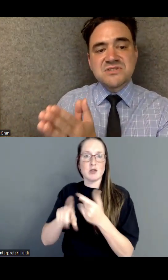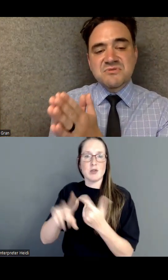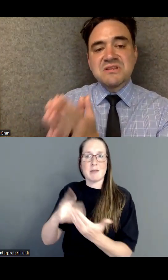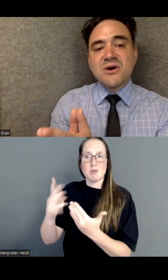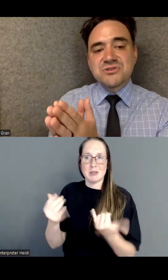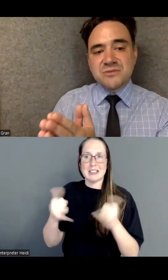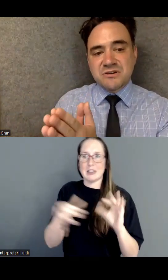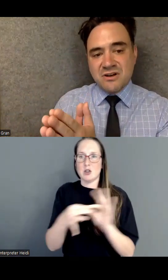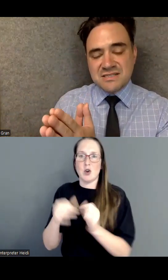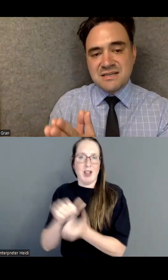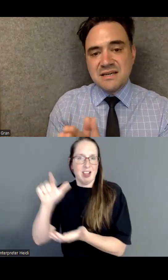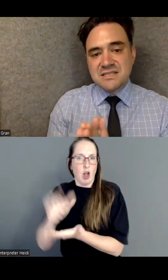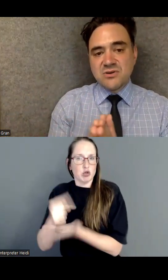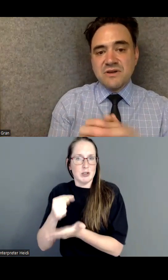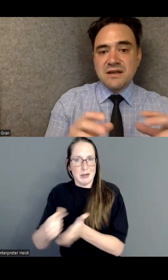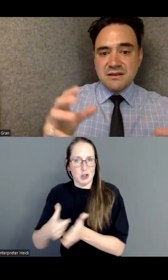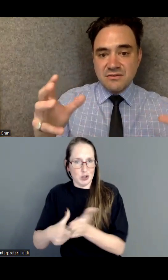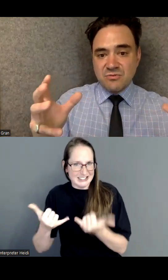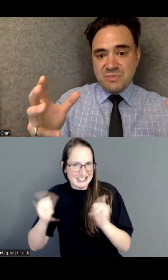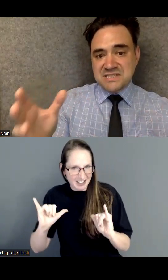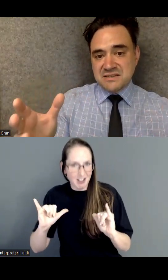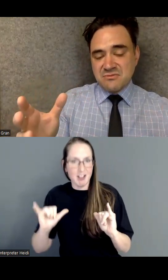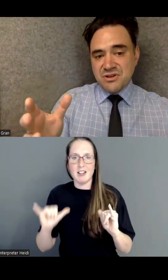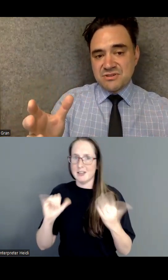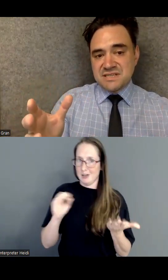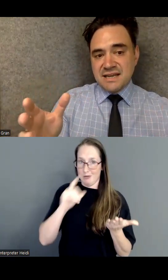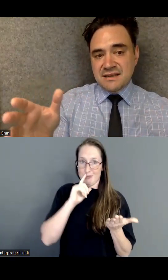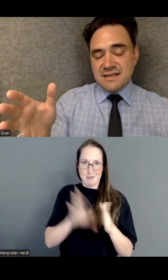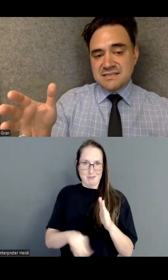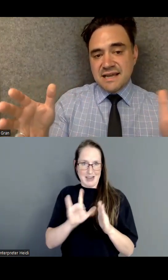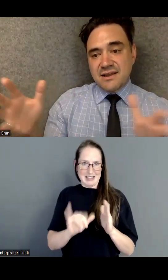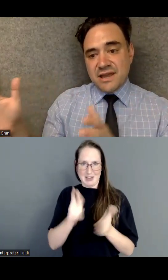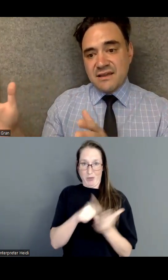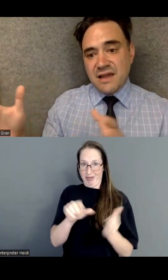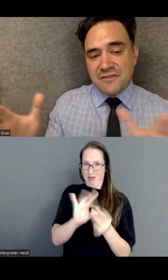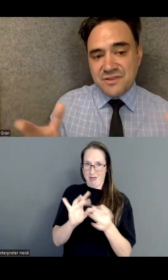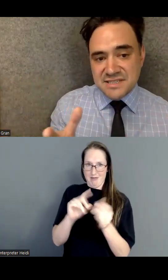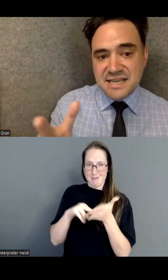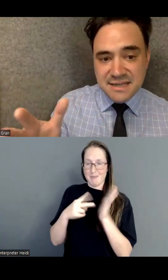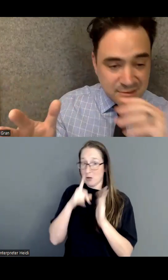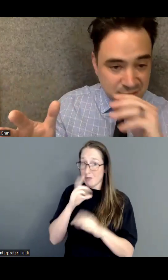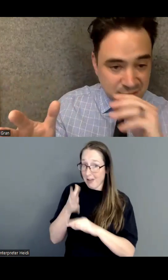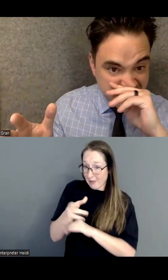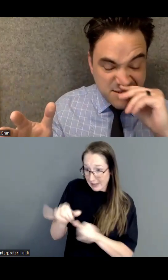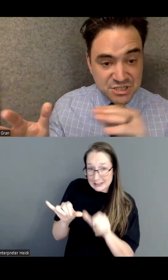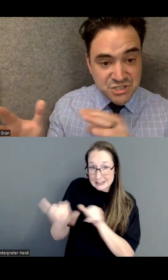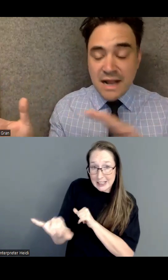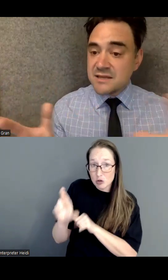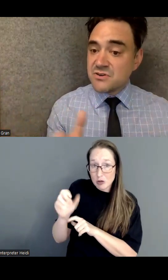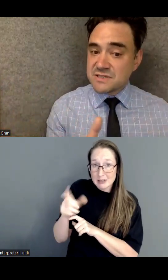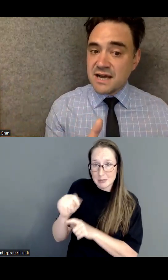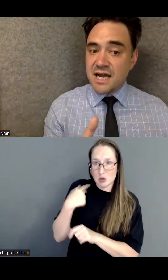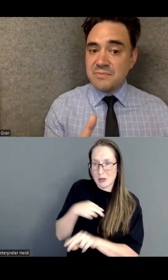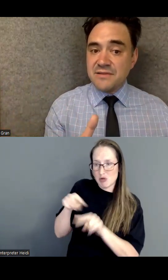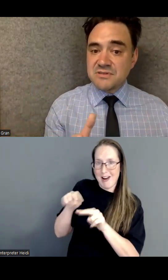still associated with lower treatment costs. So basically what you were saying is like, okay, after they stayed at a respite, we tracked